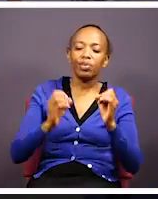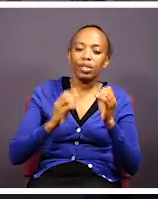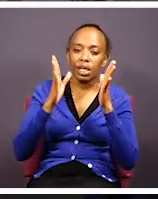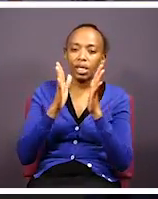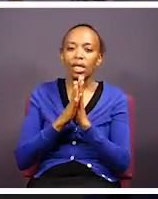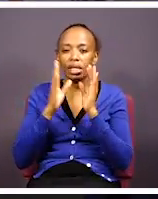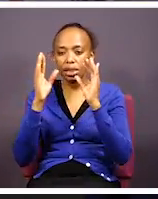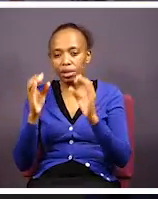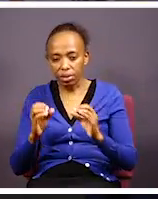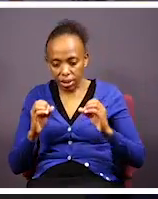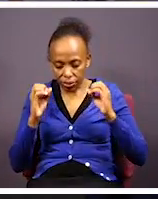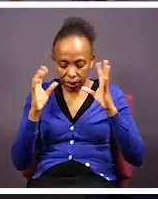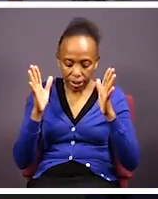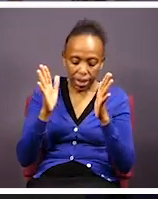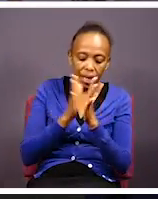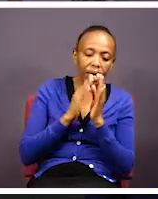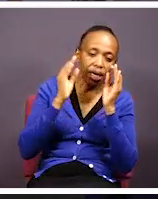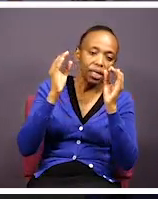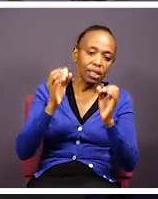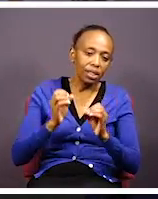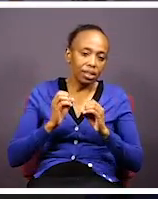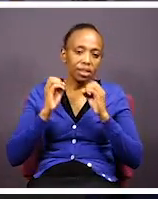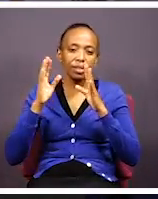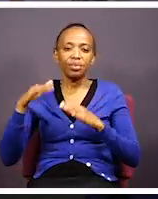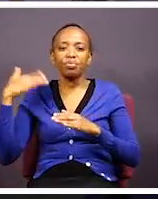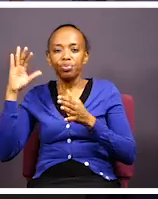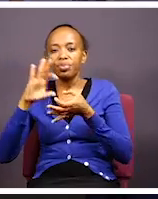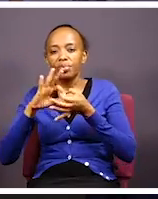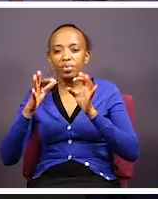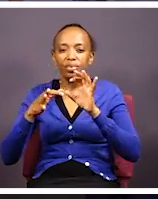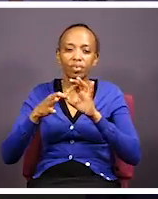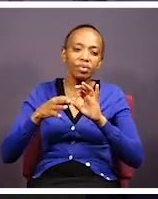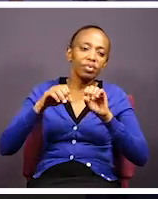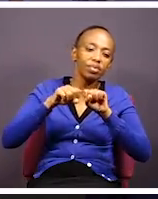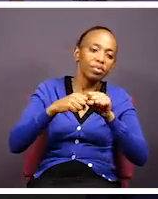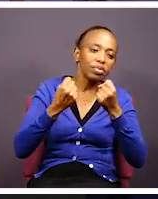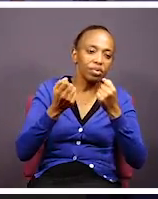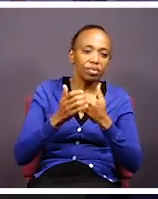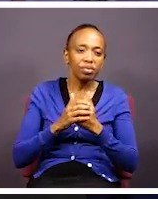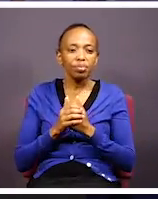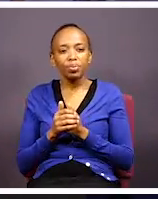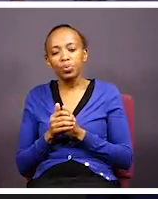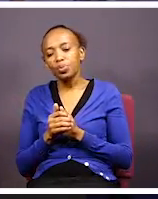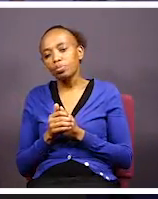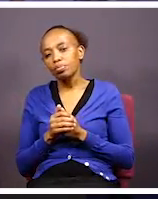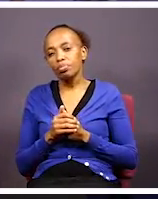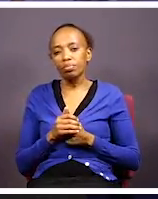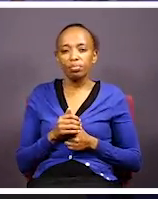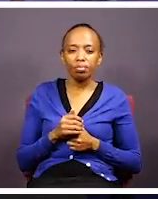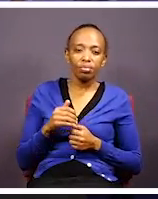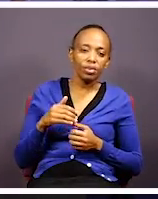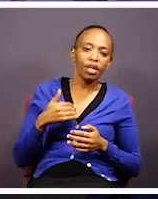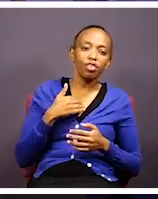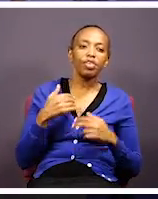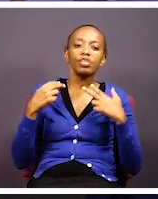hallelujah hallelujah every train is broken there